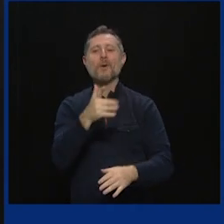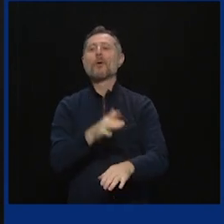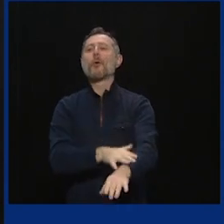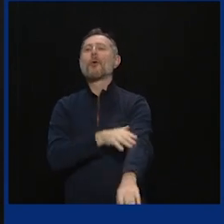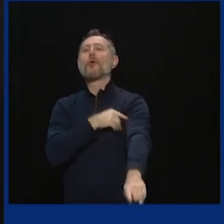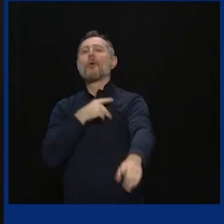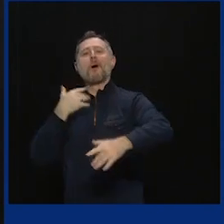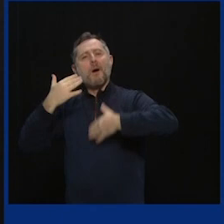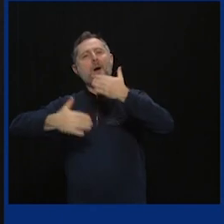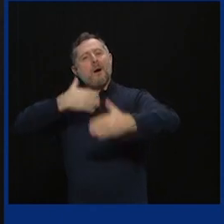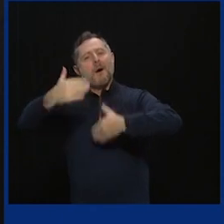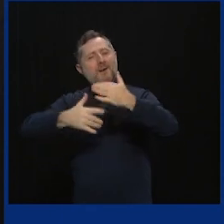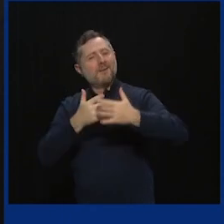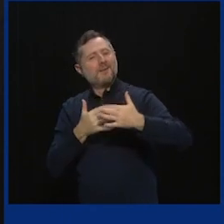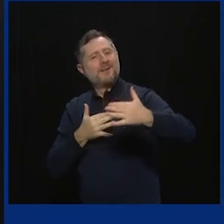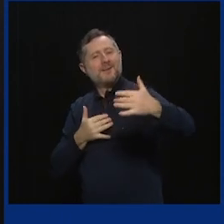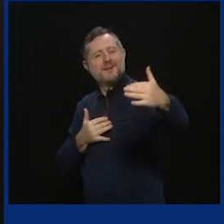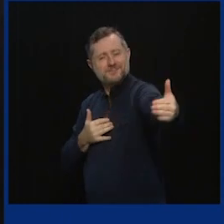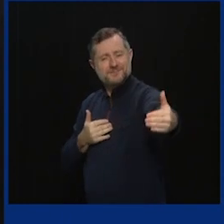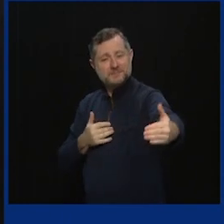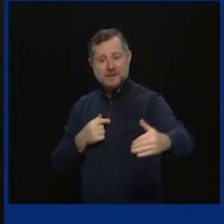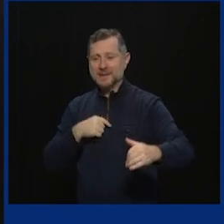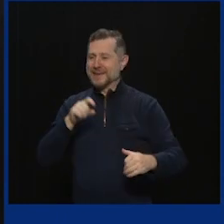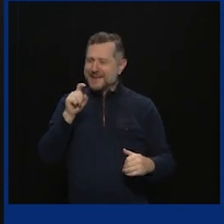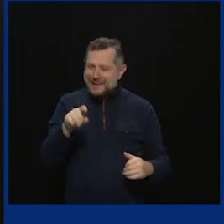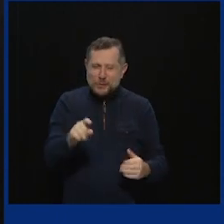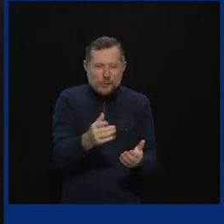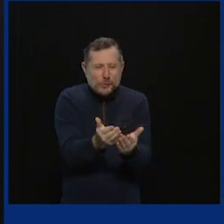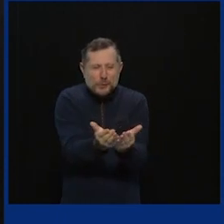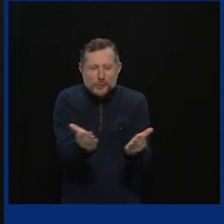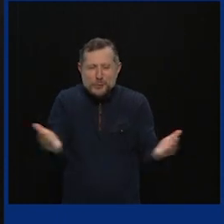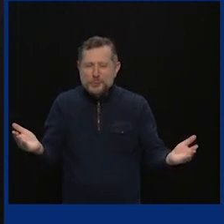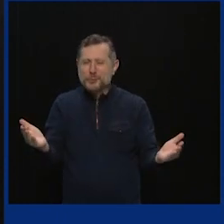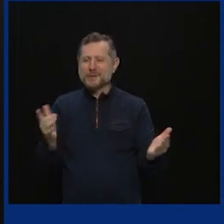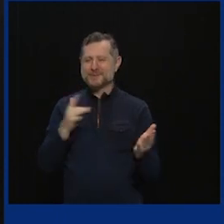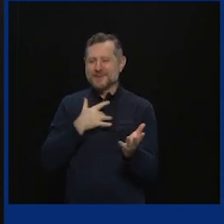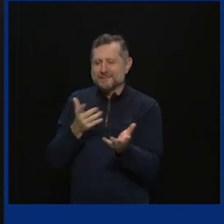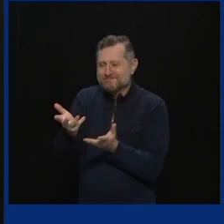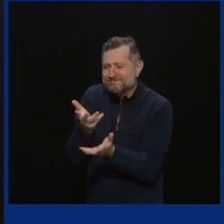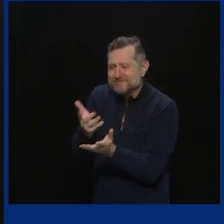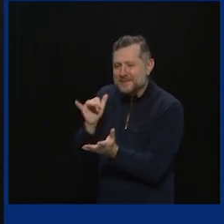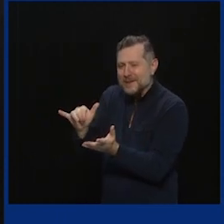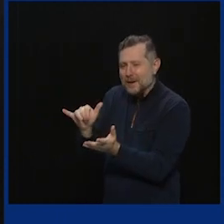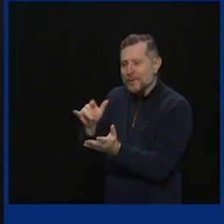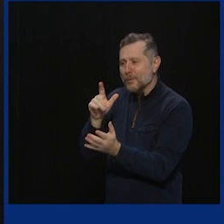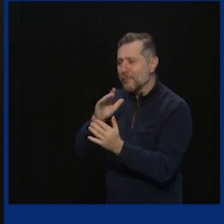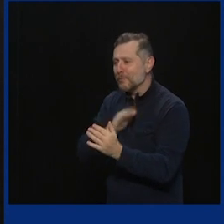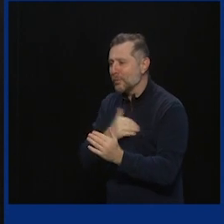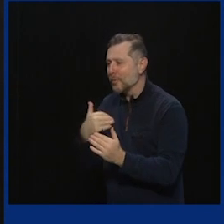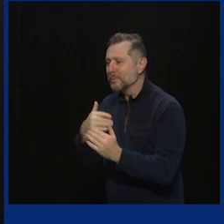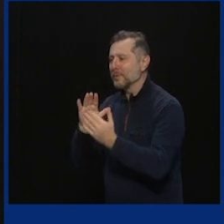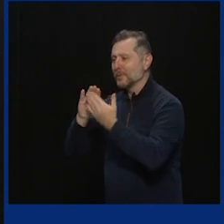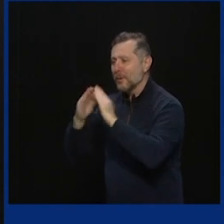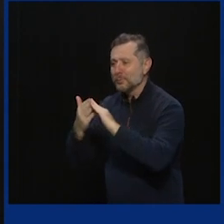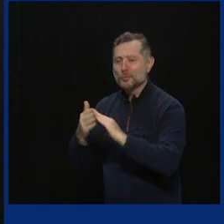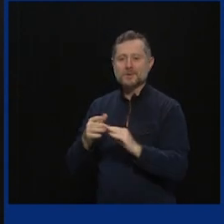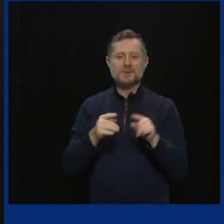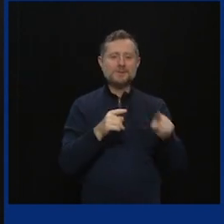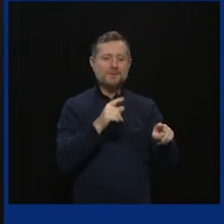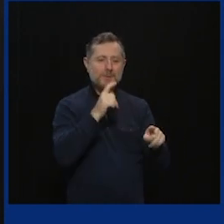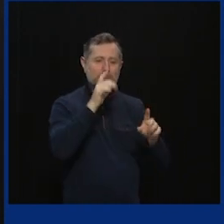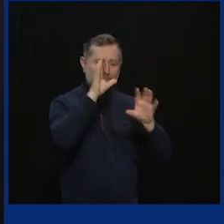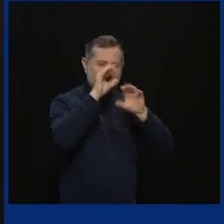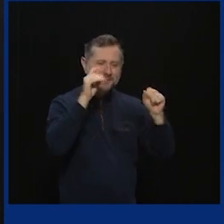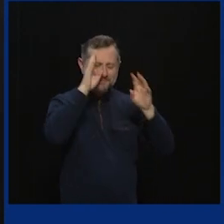I need all of you engaging the local community boards, engaging the community. You come up with your vision, how you want